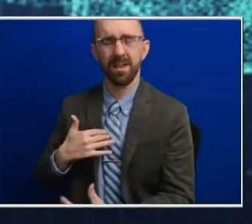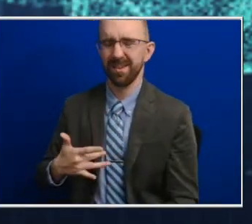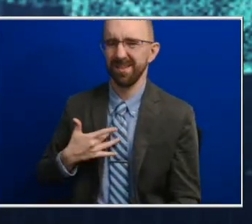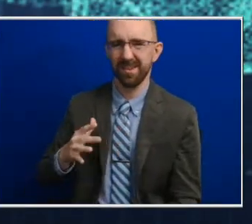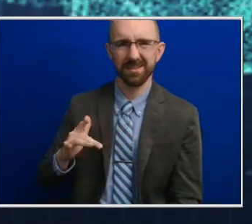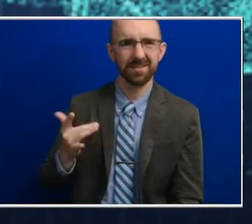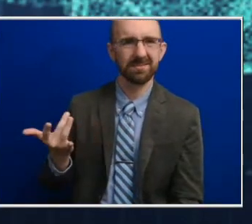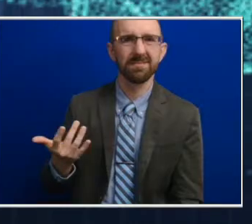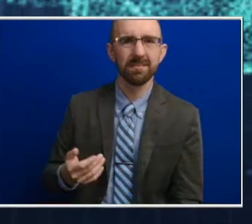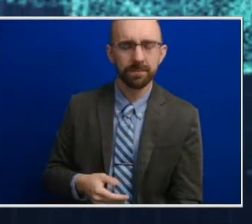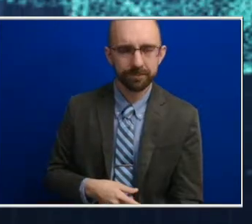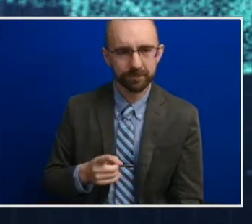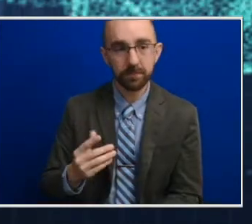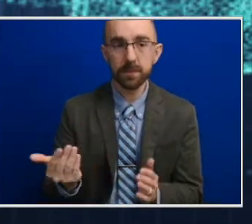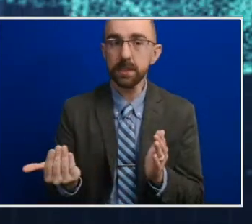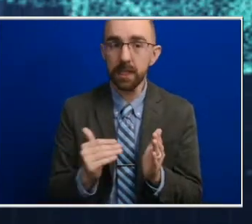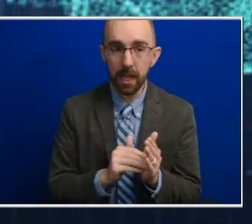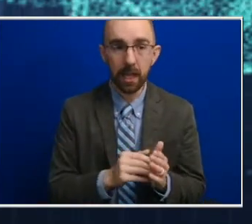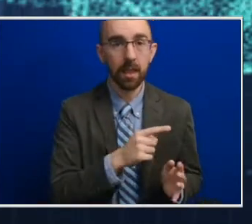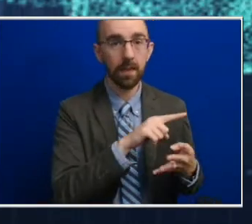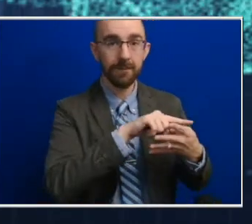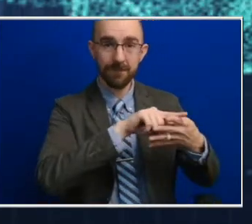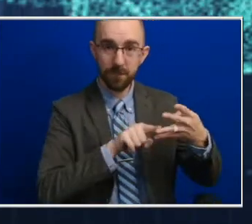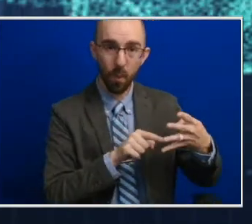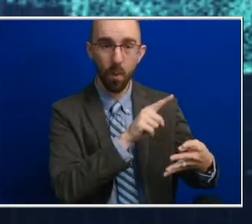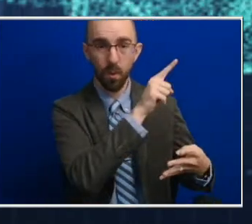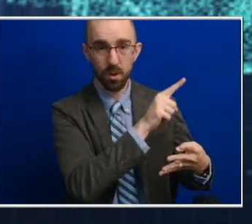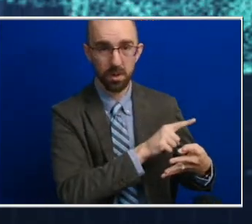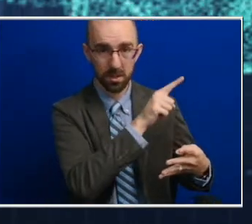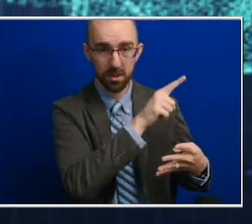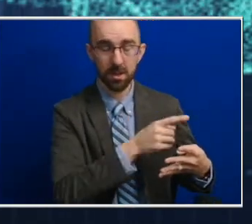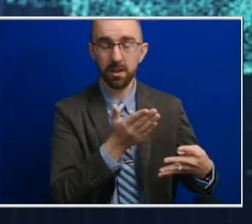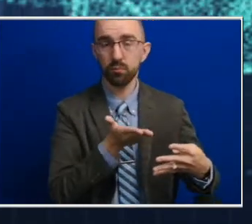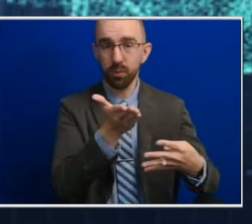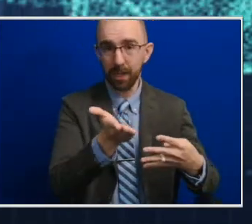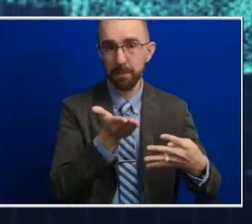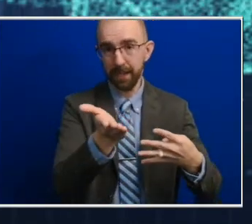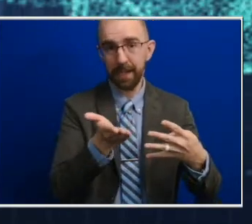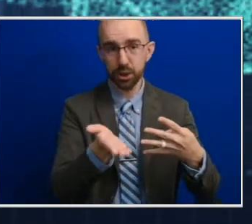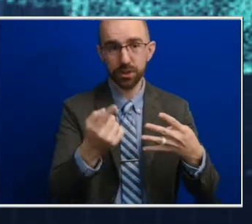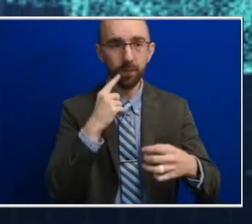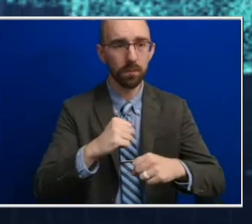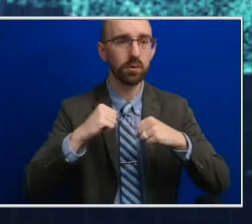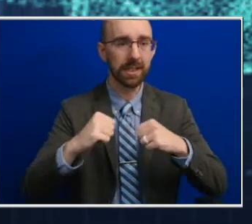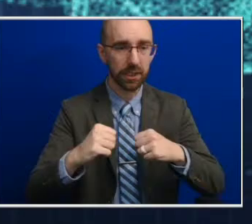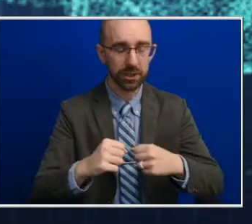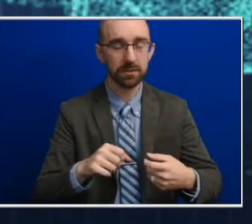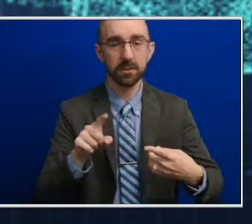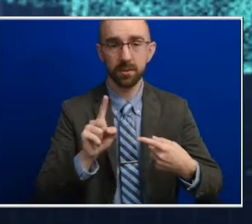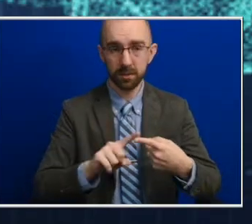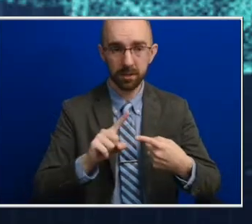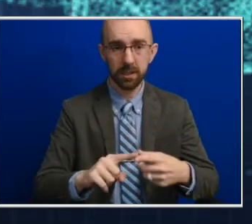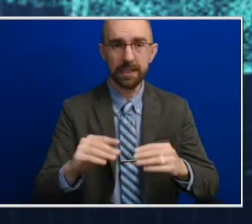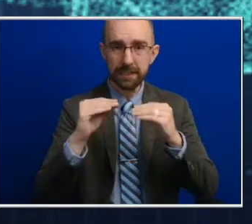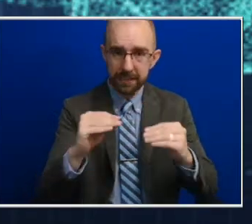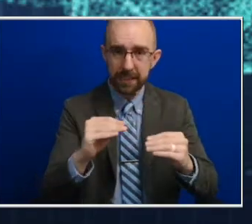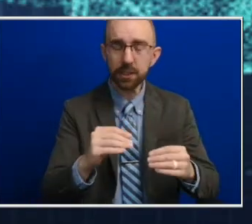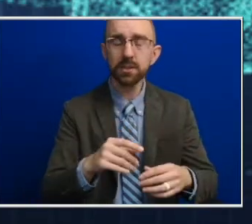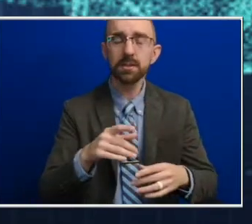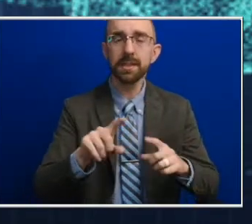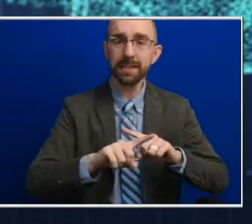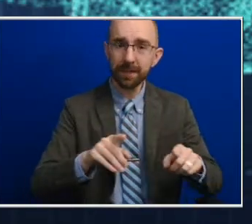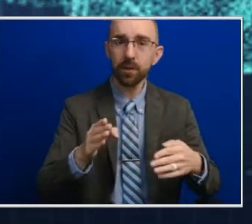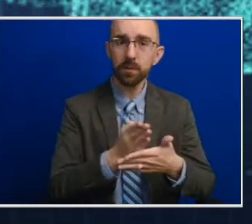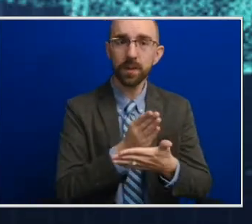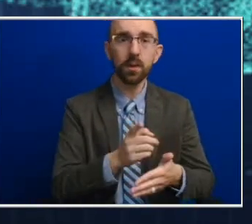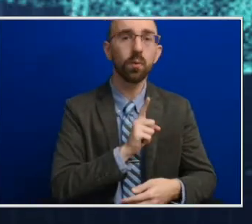So once again, here are the 4 things the health advisory recommends parents can do to protect their children. Number 1, teach your children the difference between real and